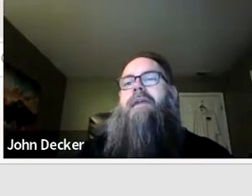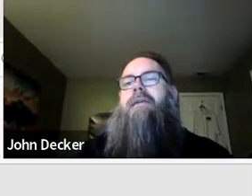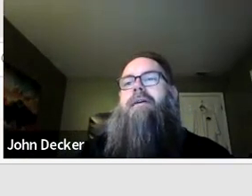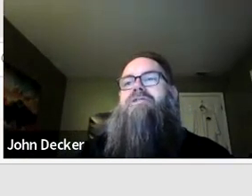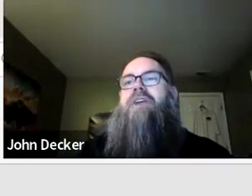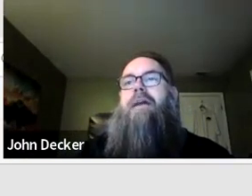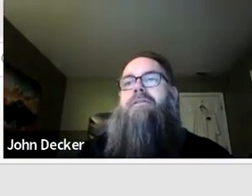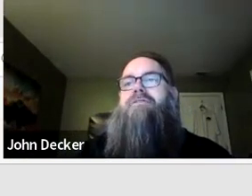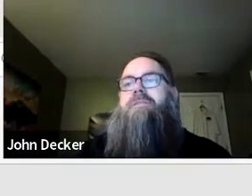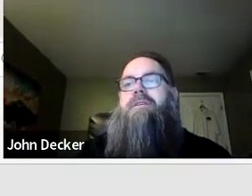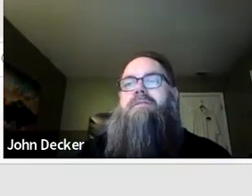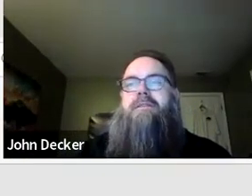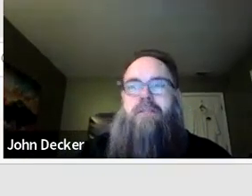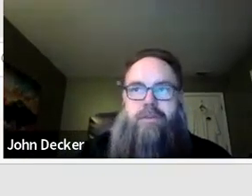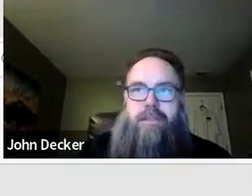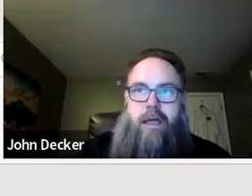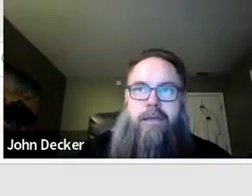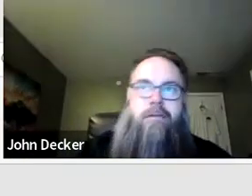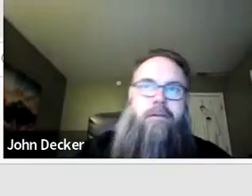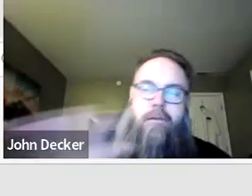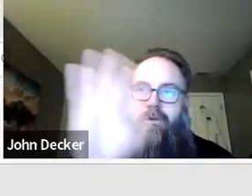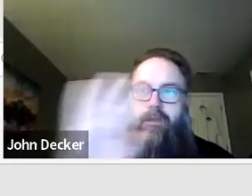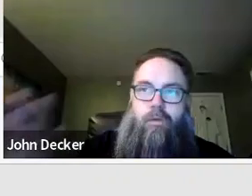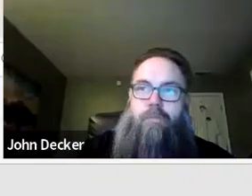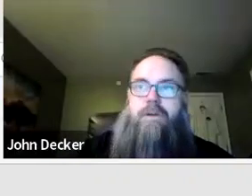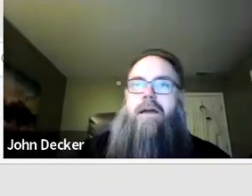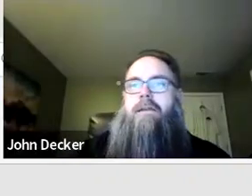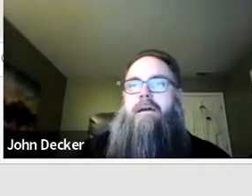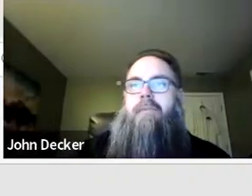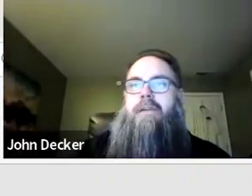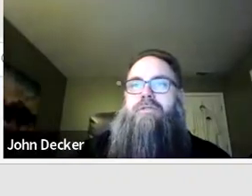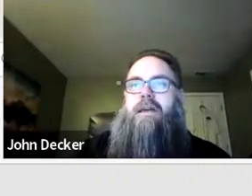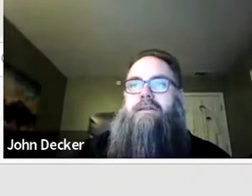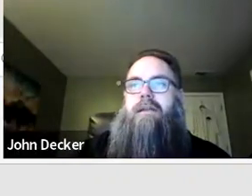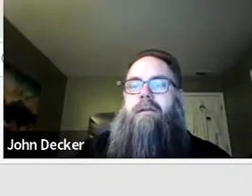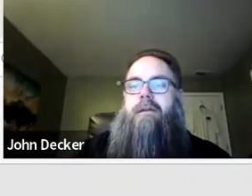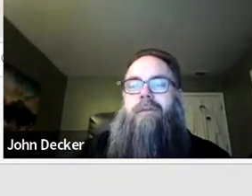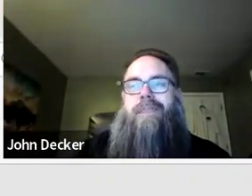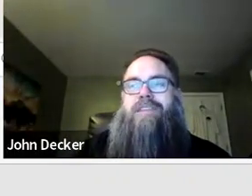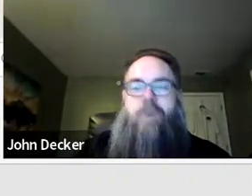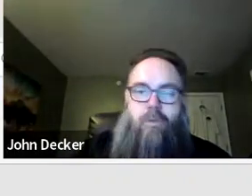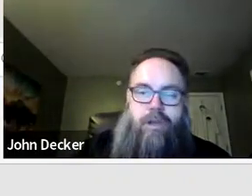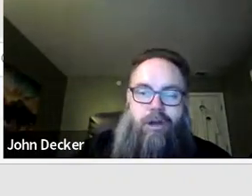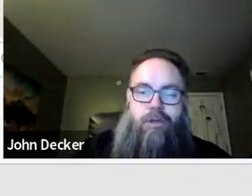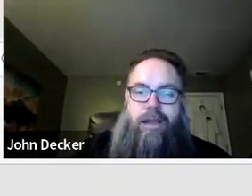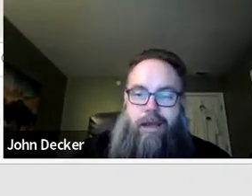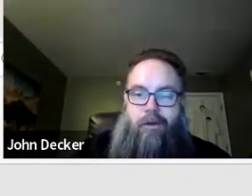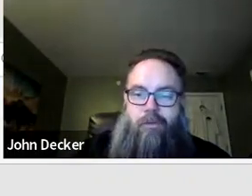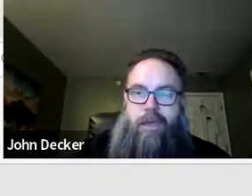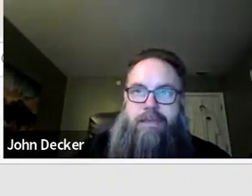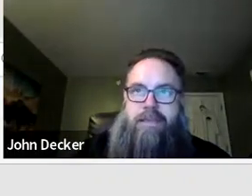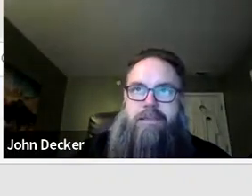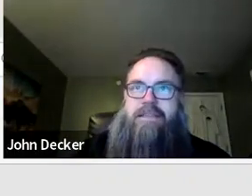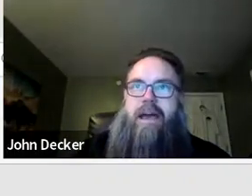it made it a challenge because it didn't always align when the workbooks entries got done. But that is what we're working on right